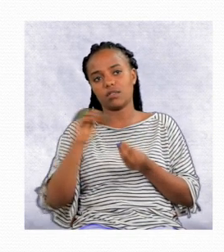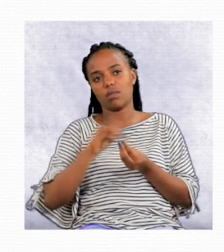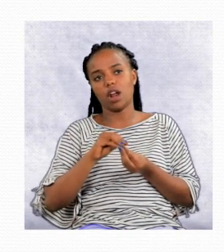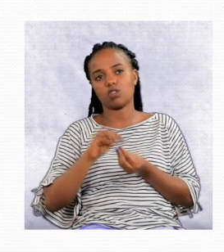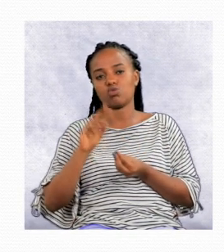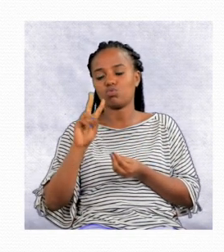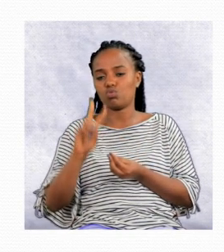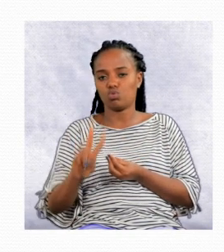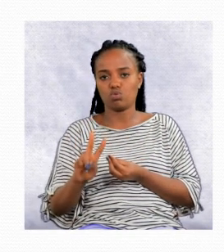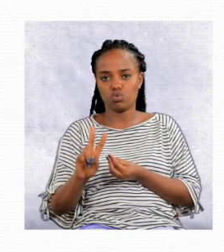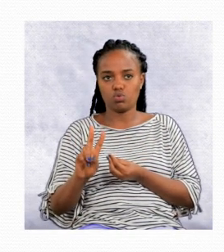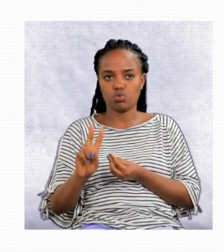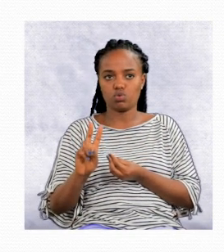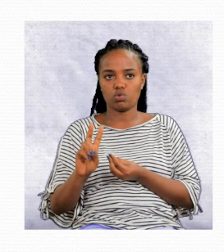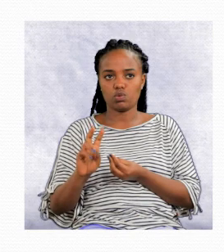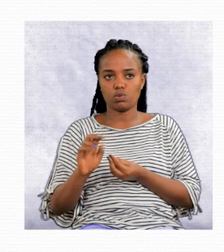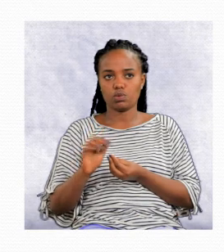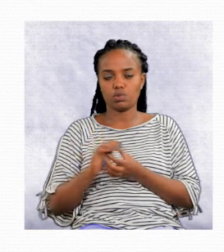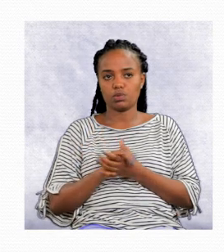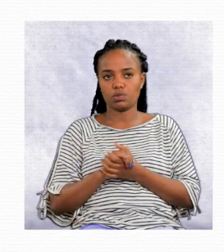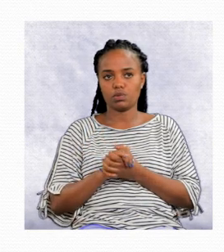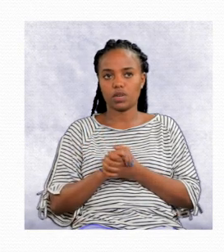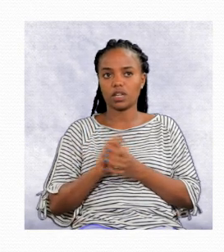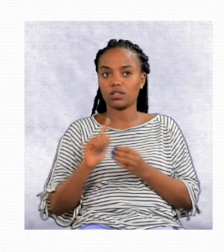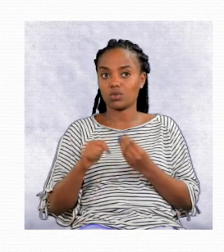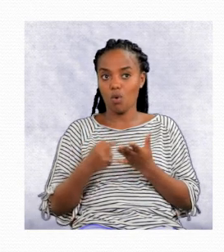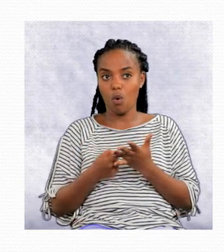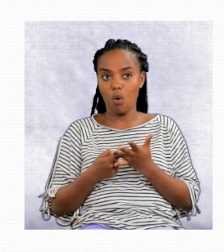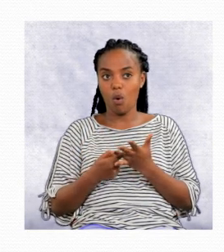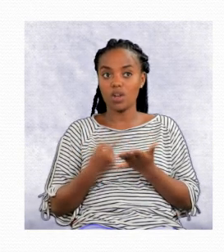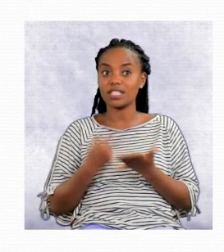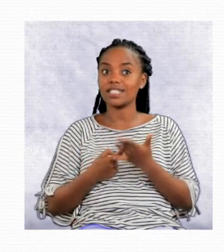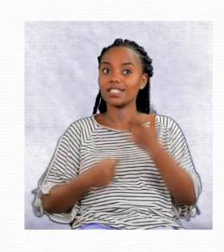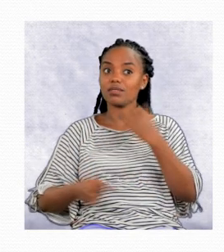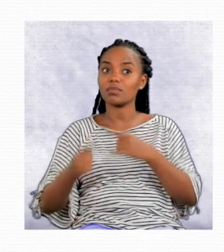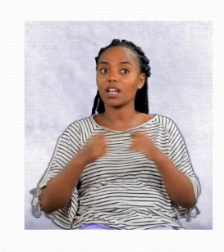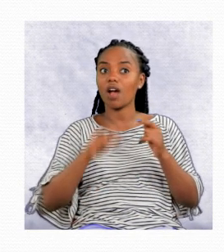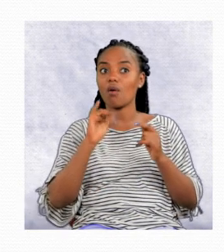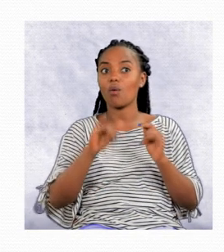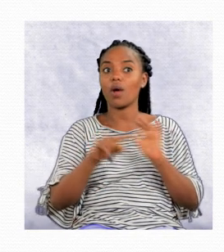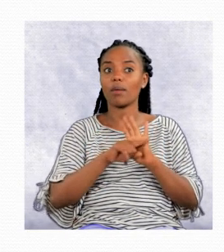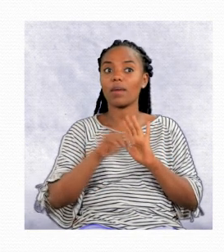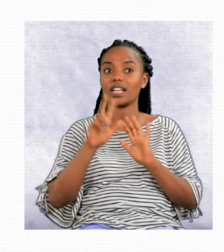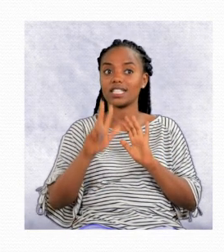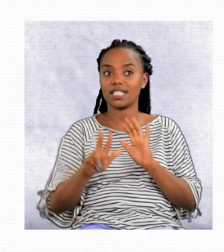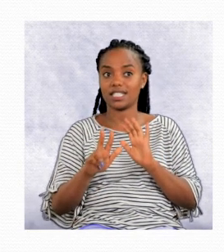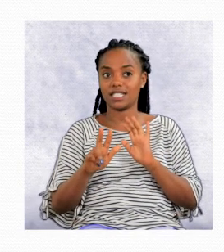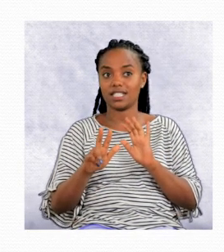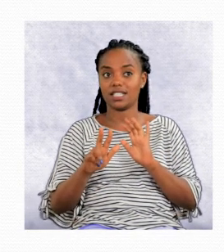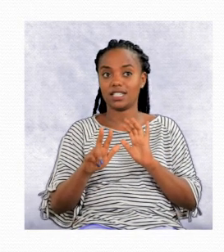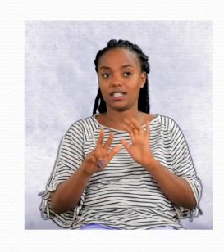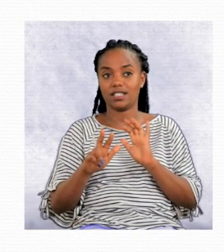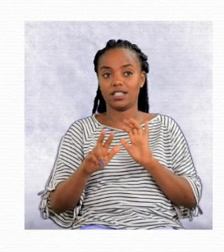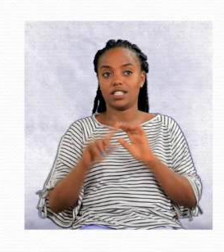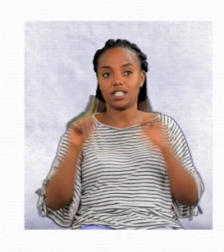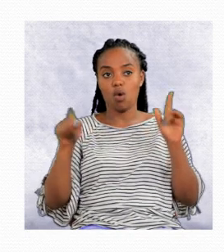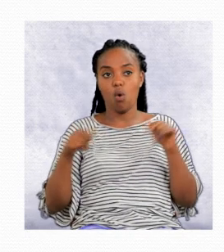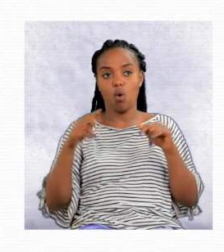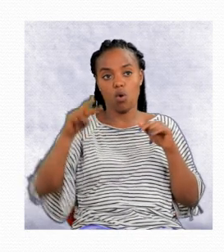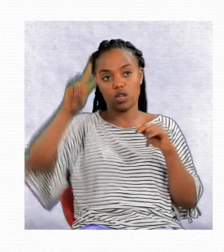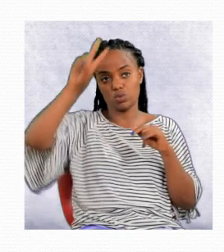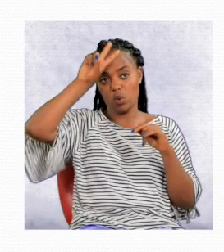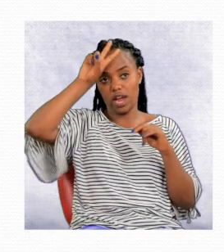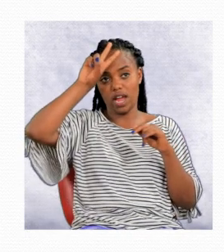X plus 2. So this becomes y minus 3 the whole